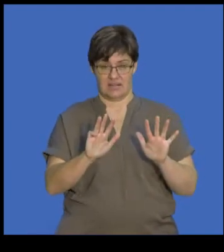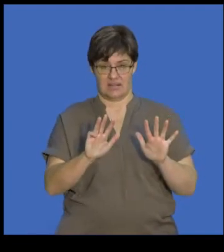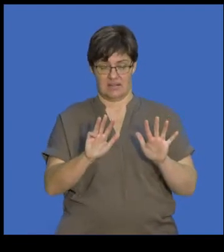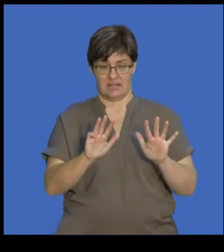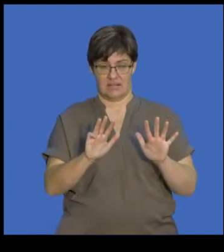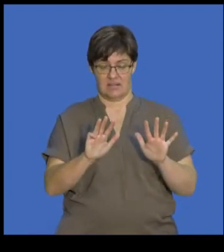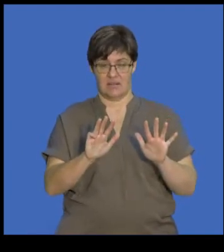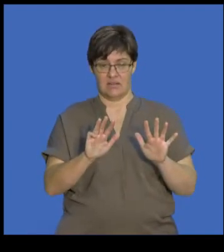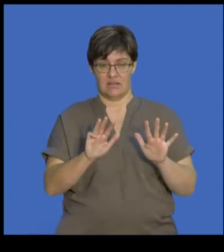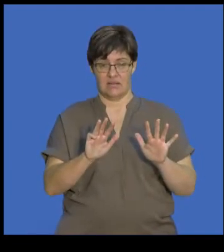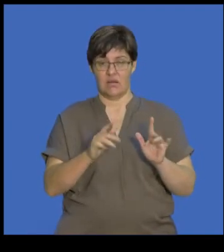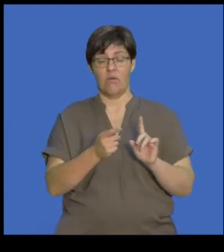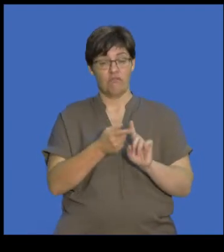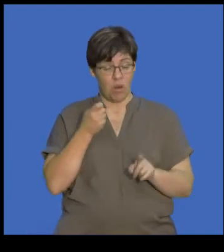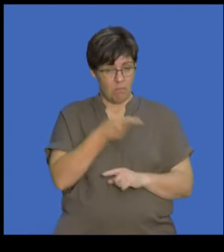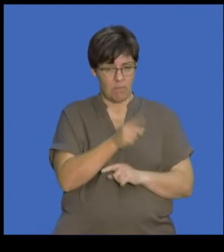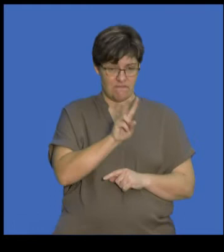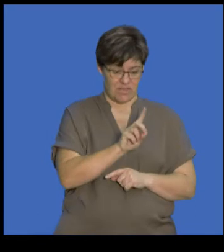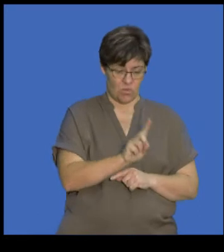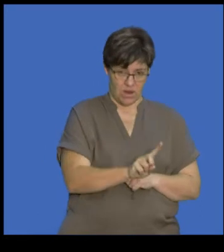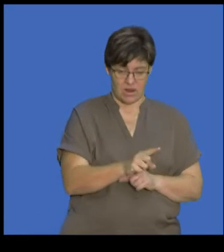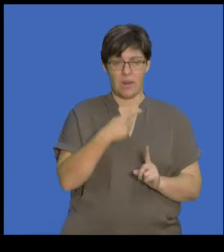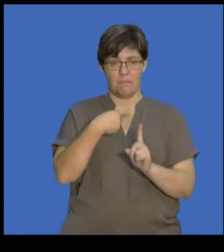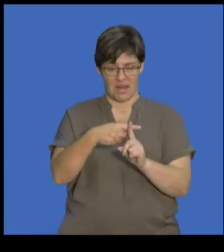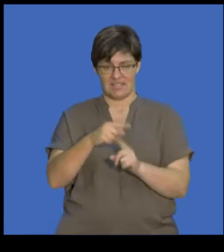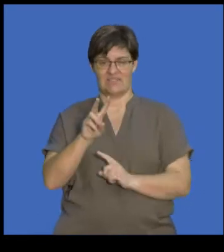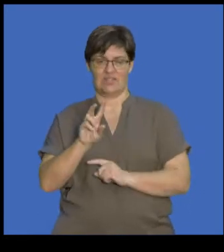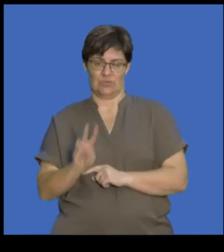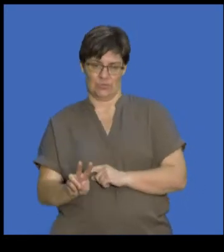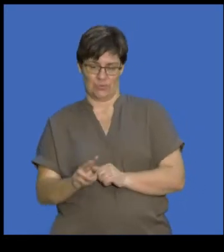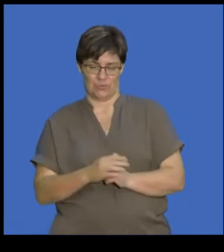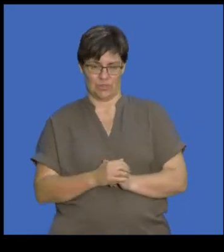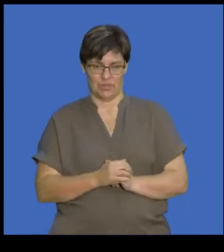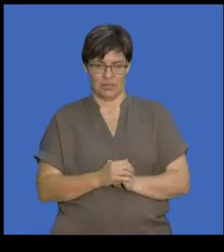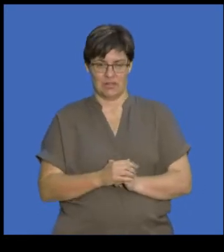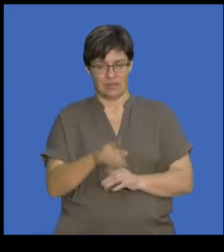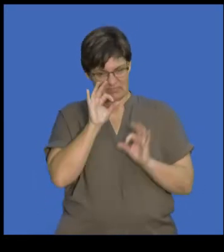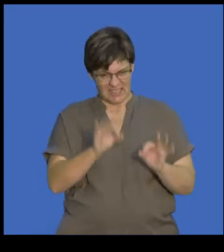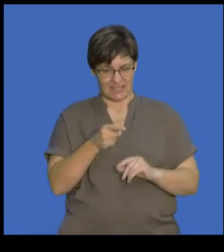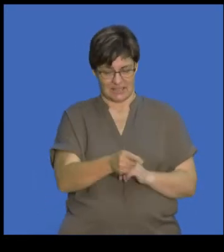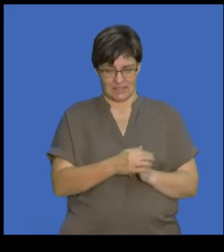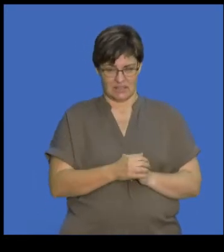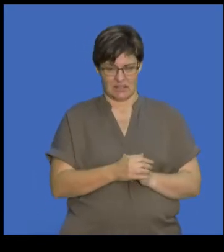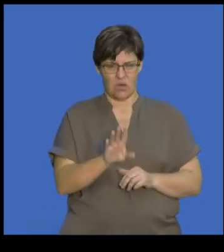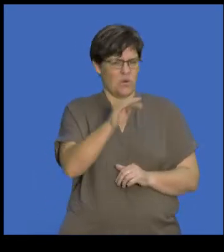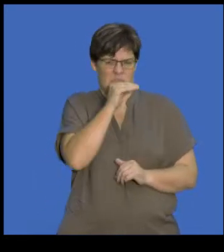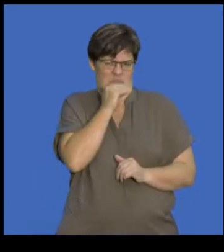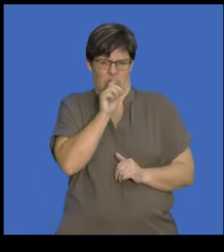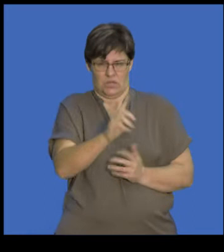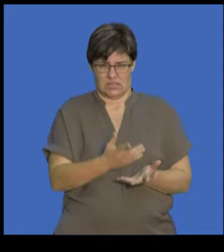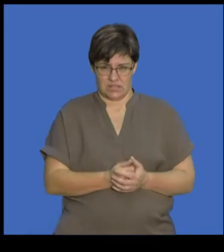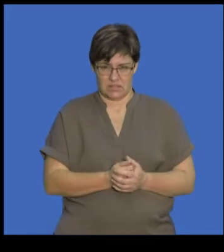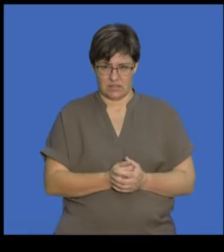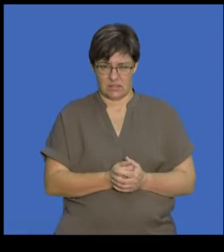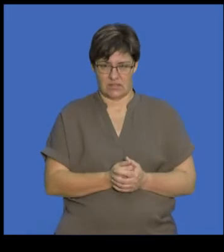comes from V1 plus V2, okay, which is exactly that. Then what do we mean here? We are saying